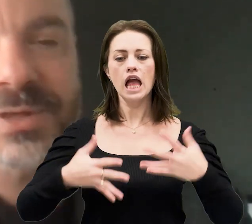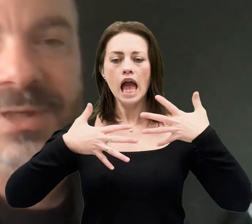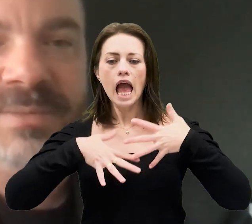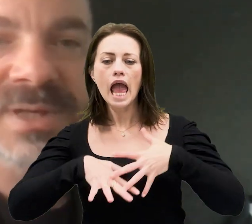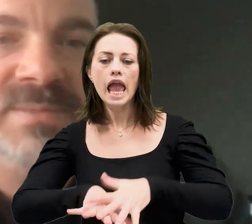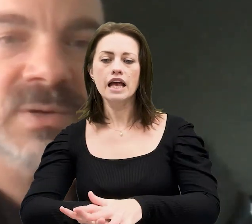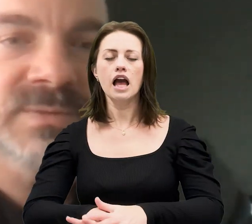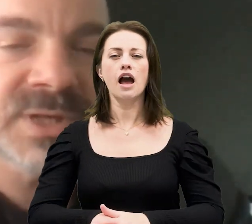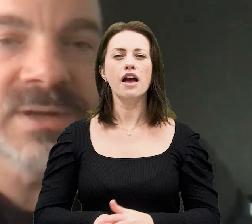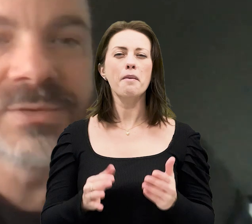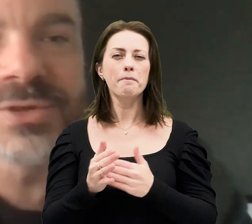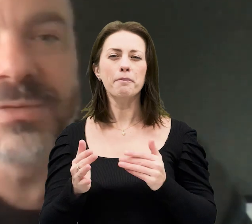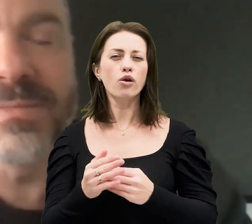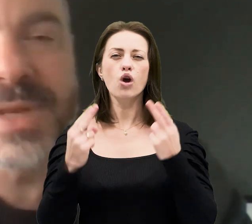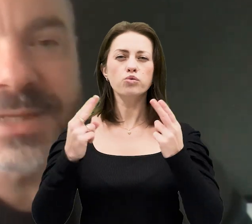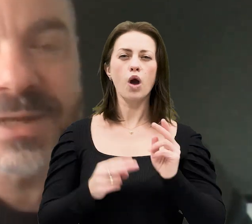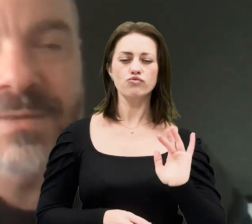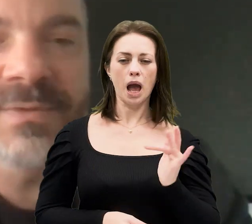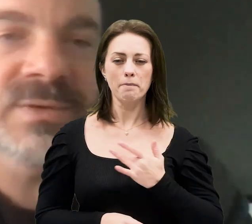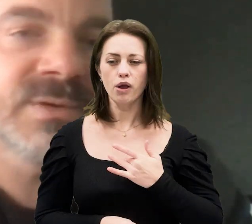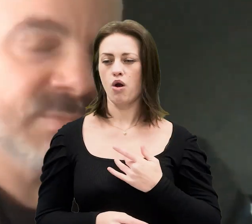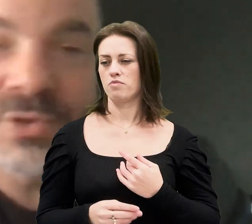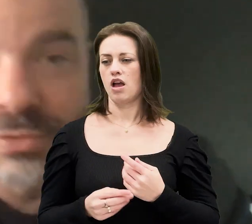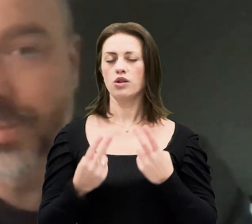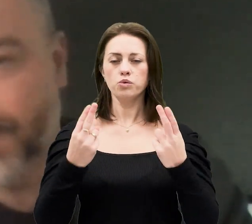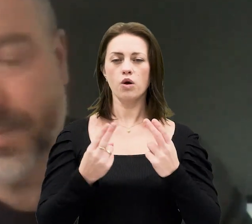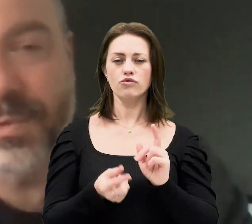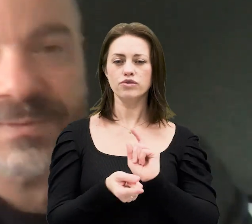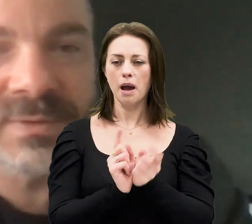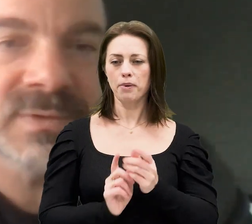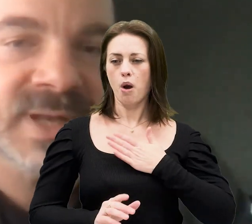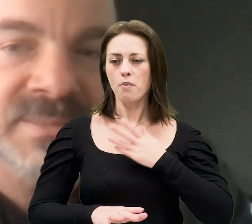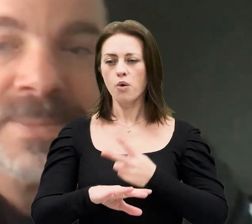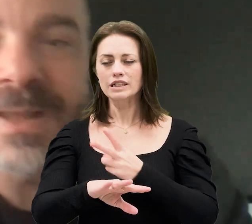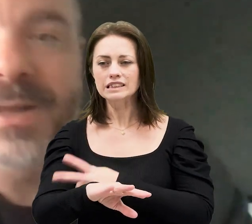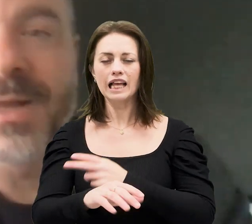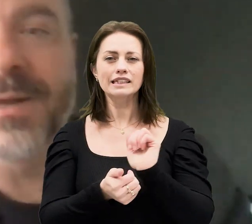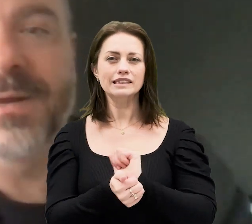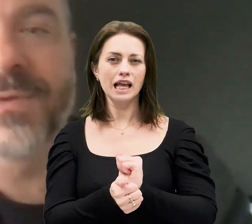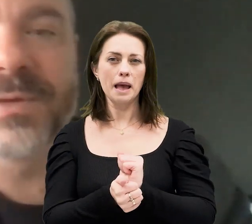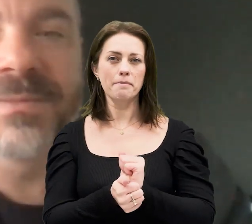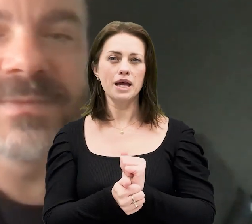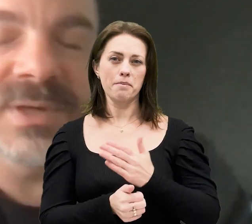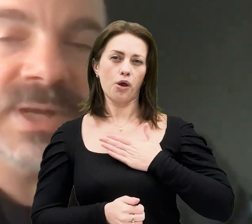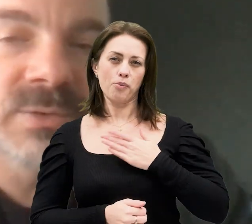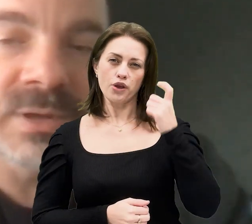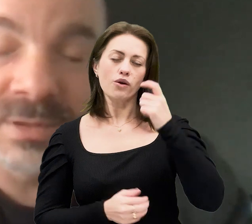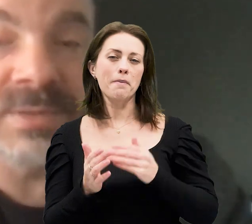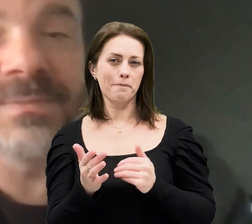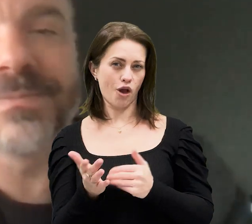to talk a little bit about what the inclusion means for you, for them,